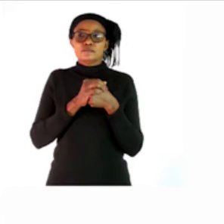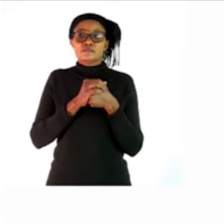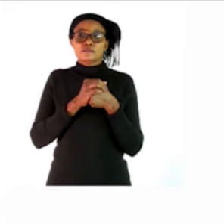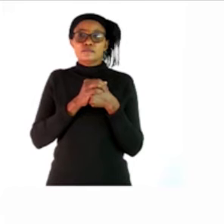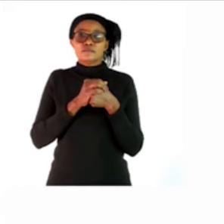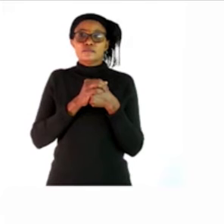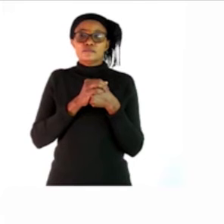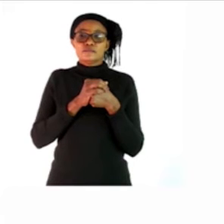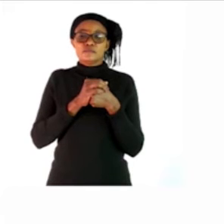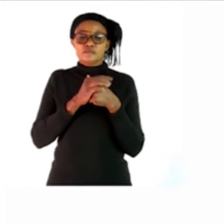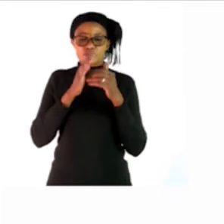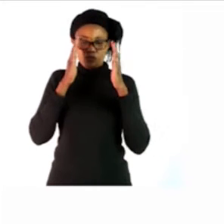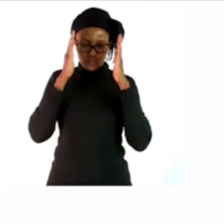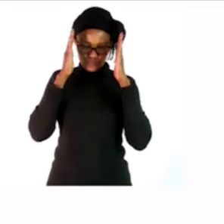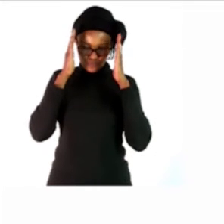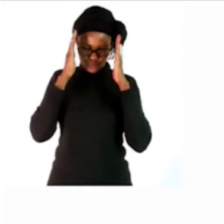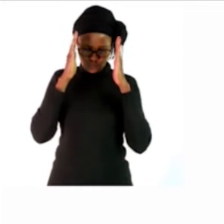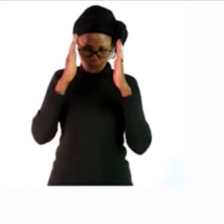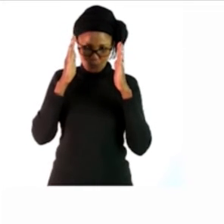Now you must listen carefully.